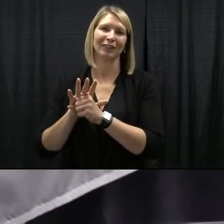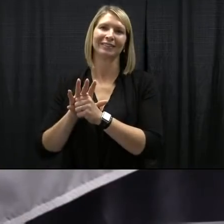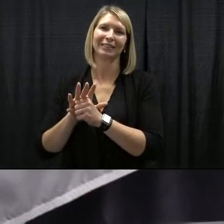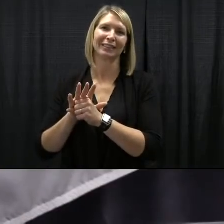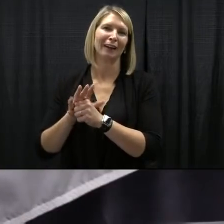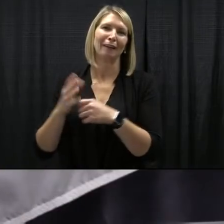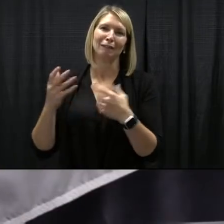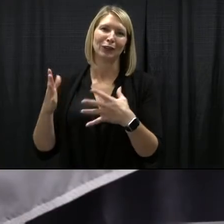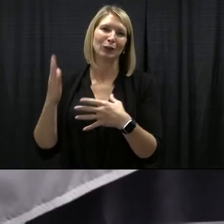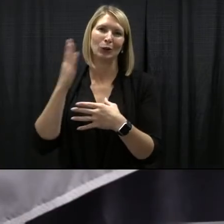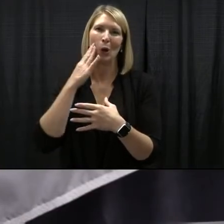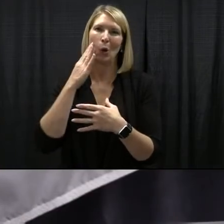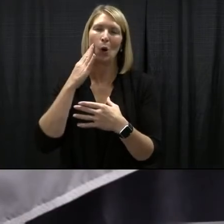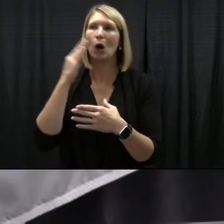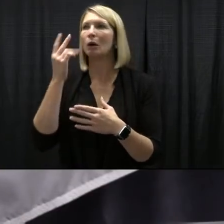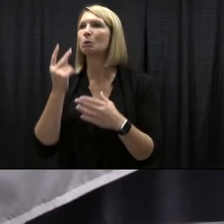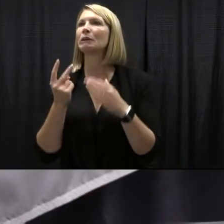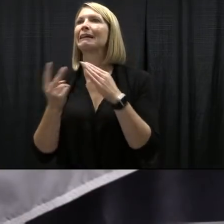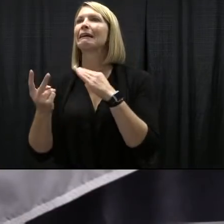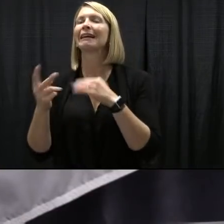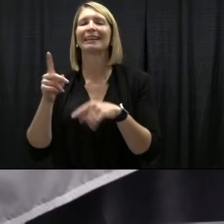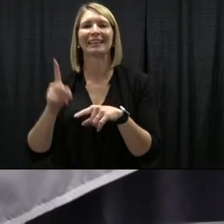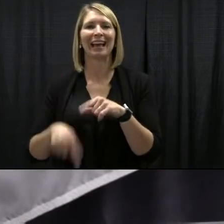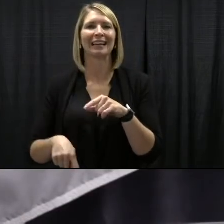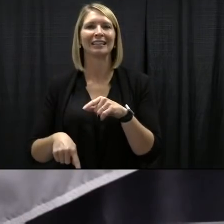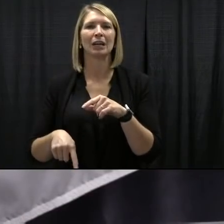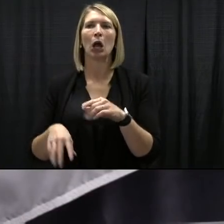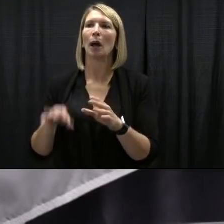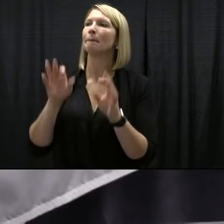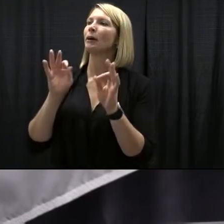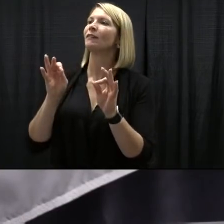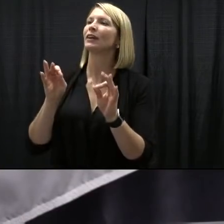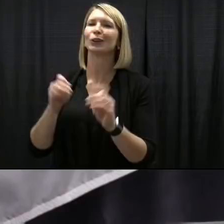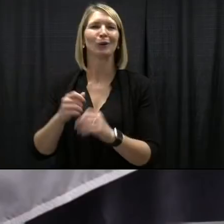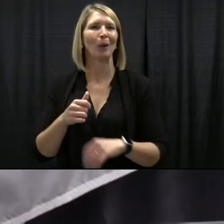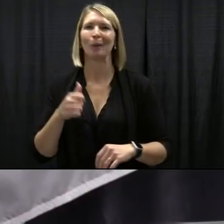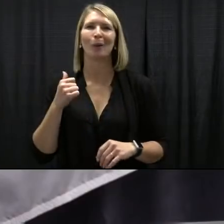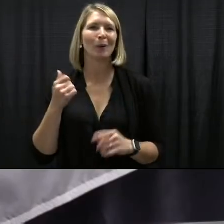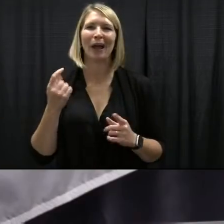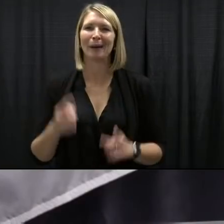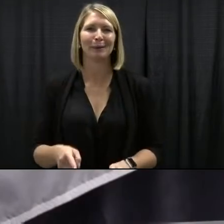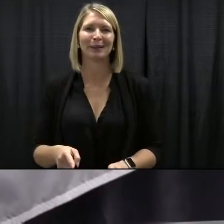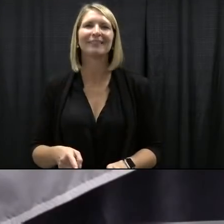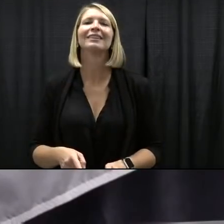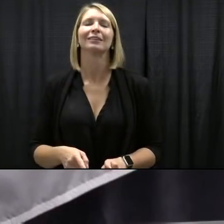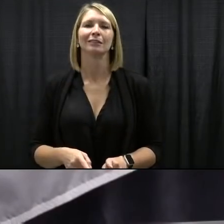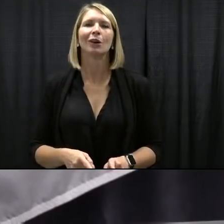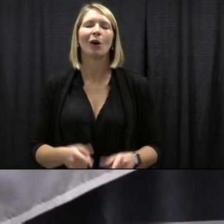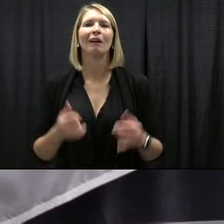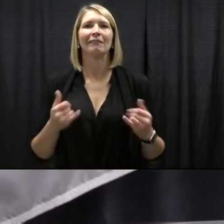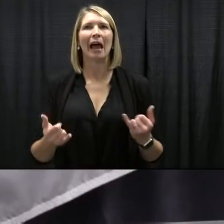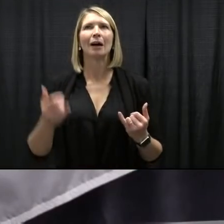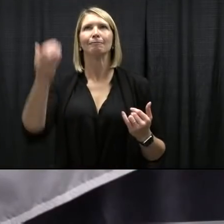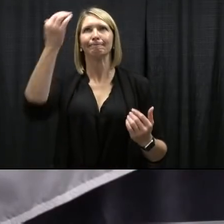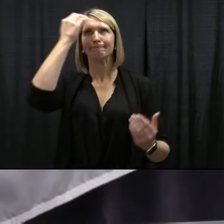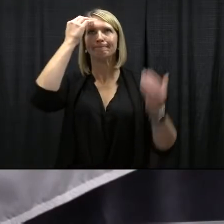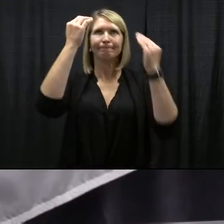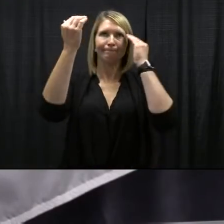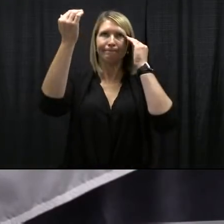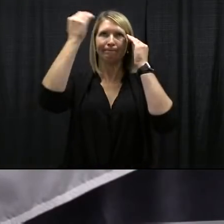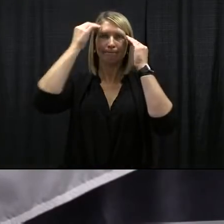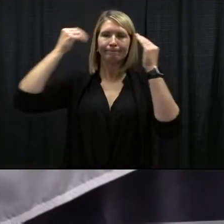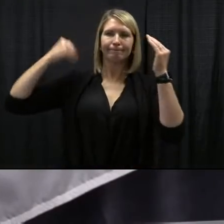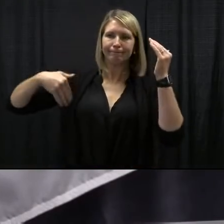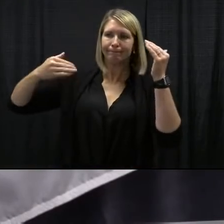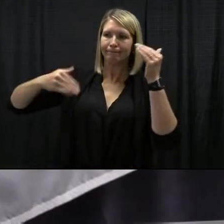the best you can, and we'll adapt accordingly. And certainly our government has shown a willingness to do that, and we'll work through any minor bumps